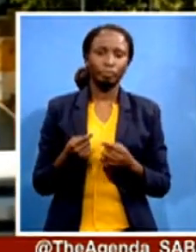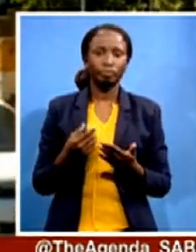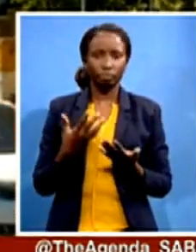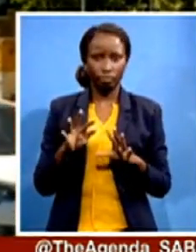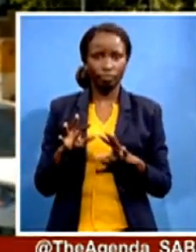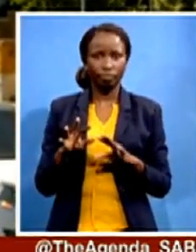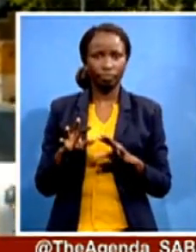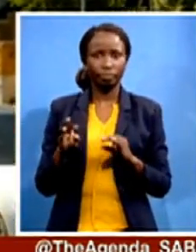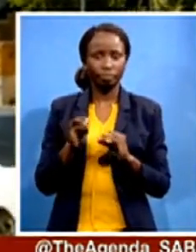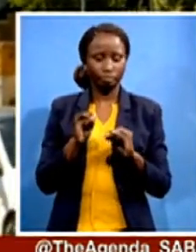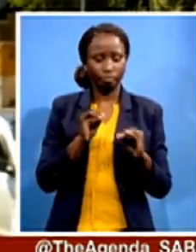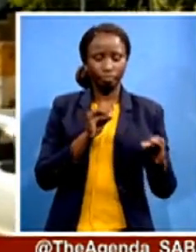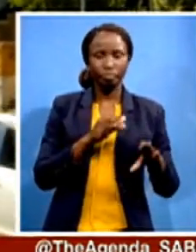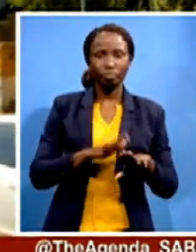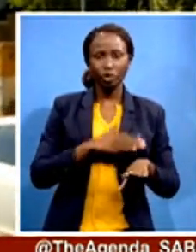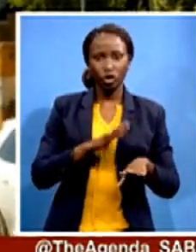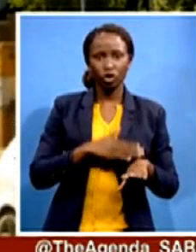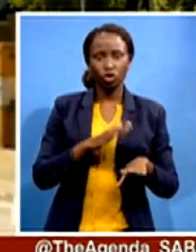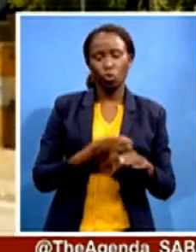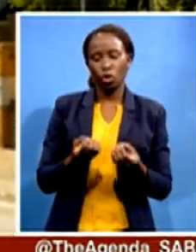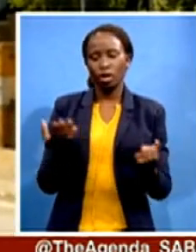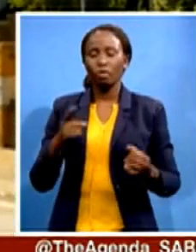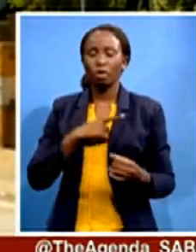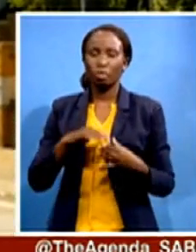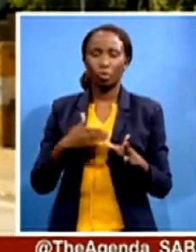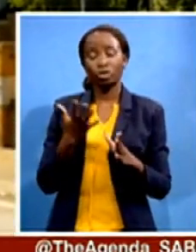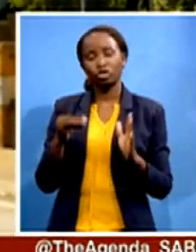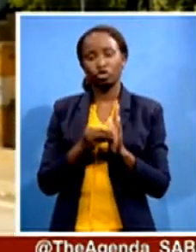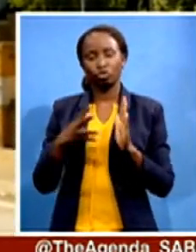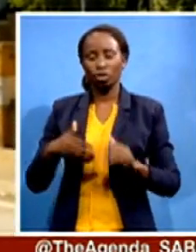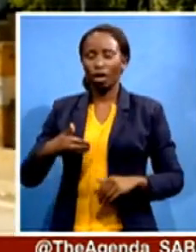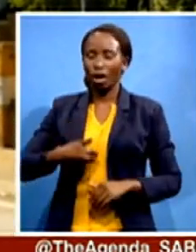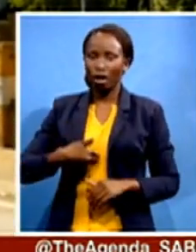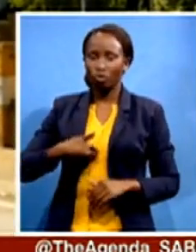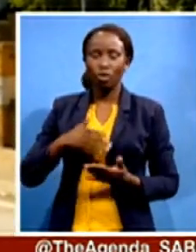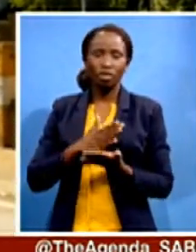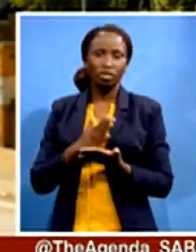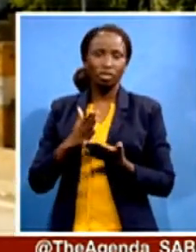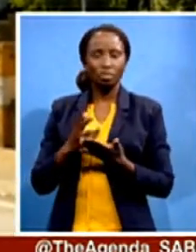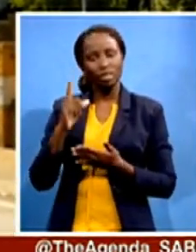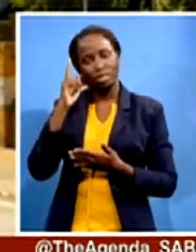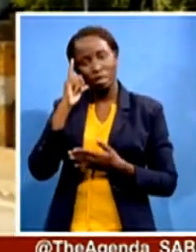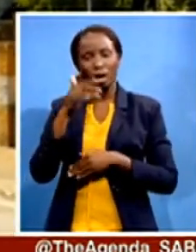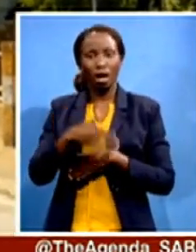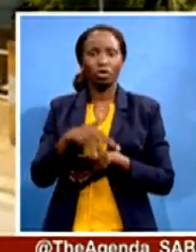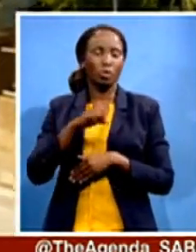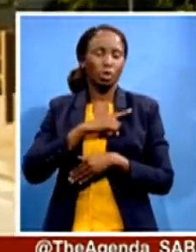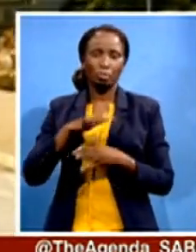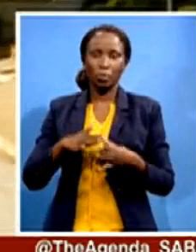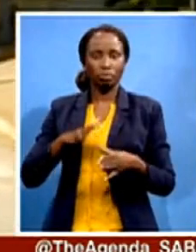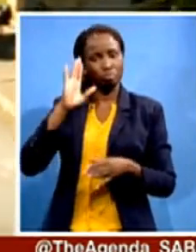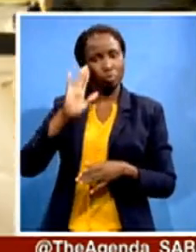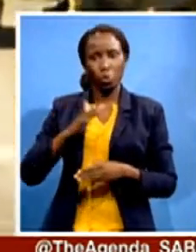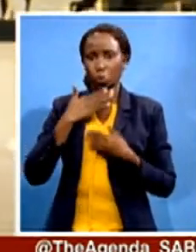are hungry, and that some of them are even sleeping outside campuses due to the lack of accommodation. With me, I have the SRC's